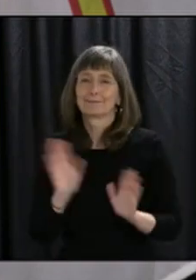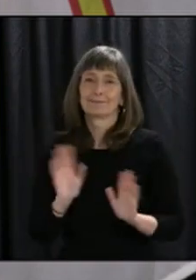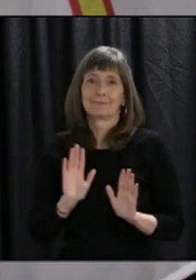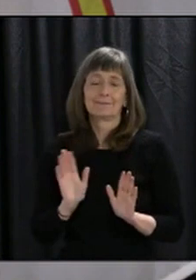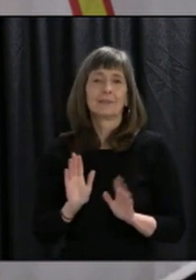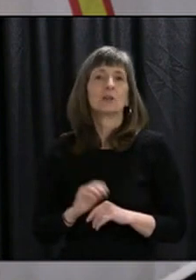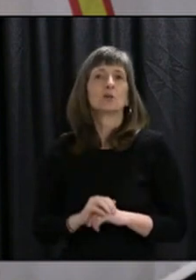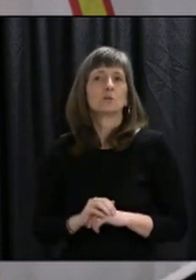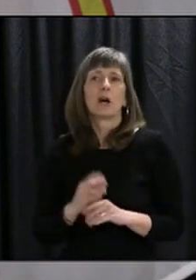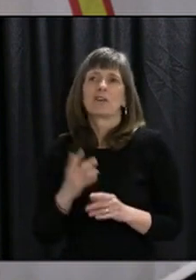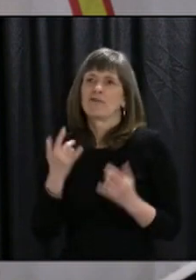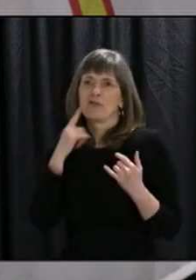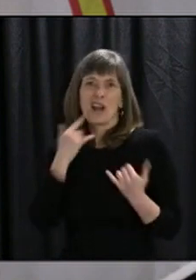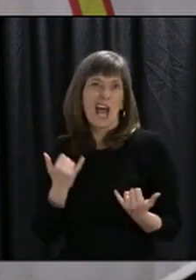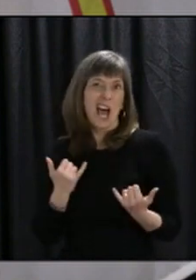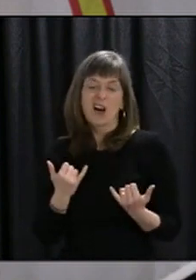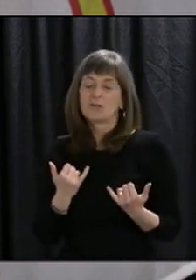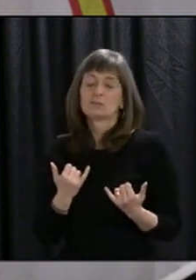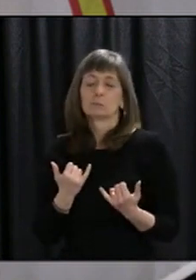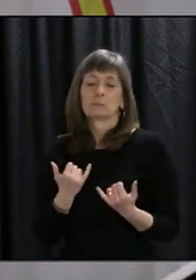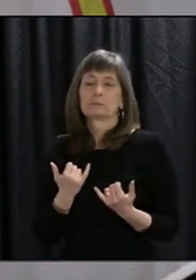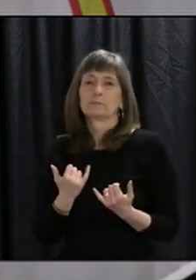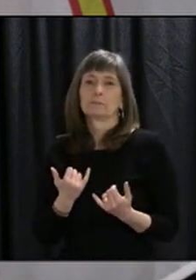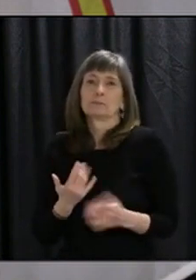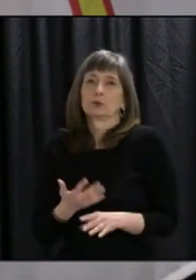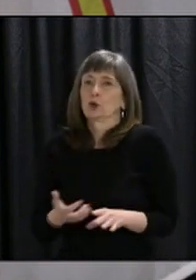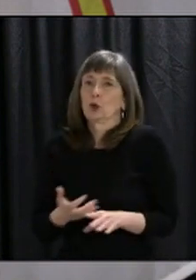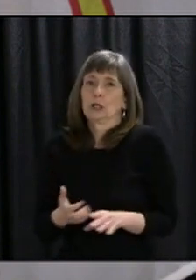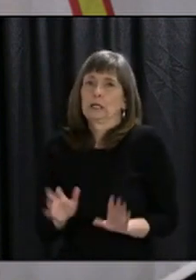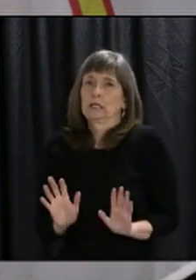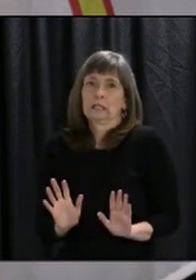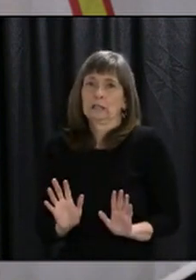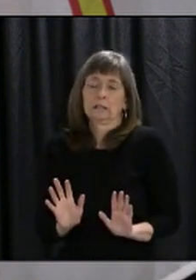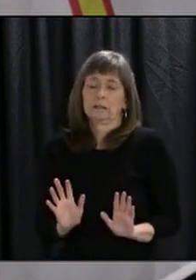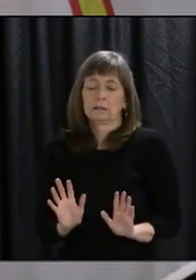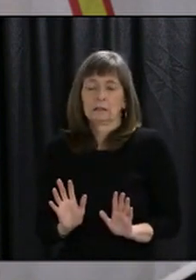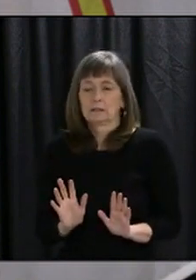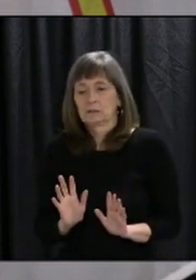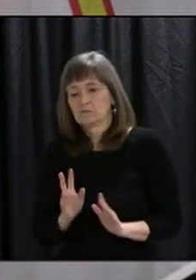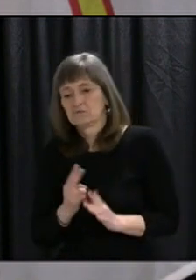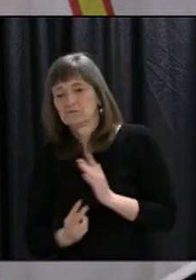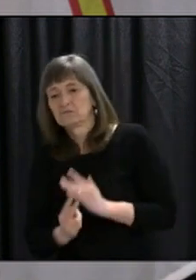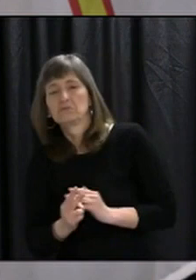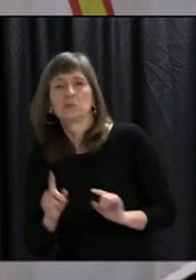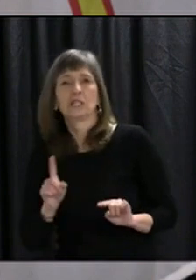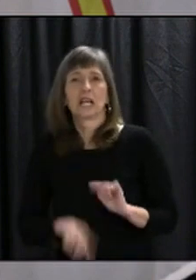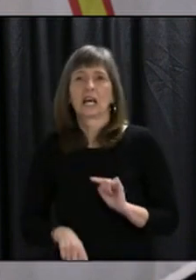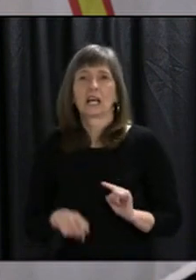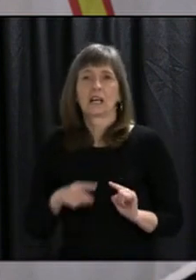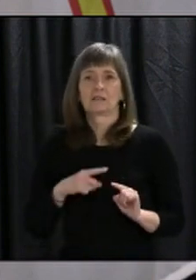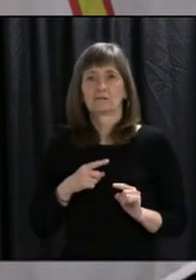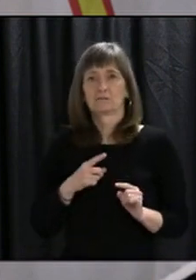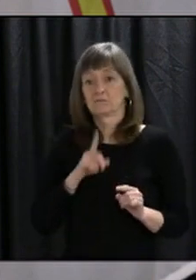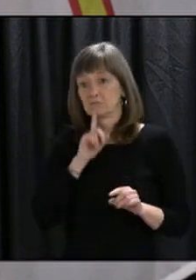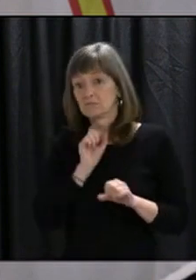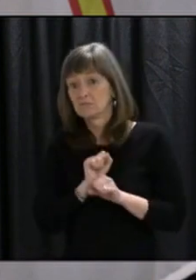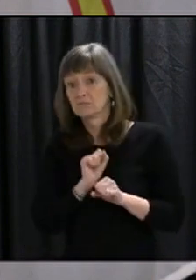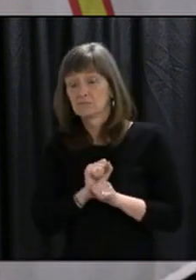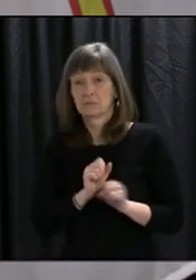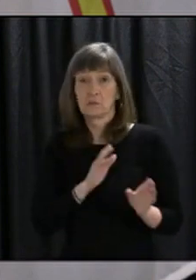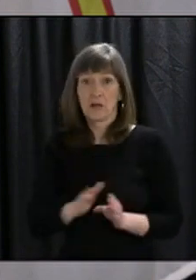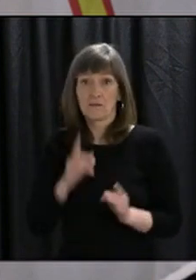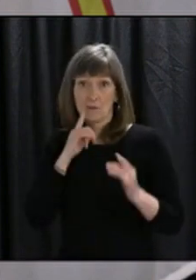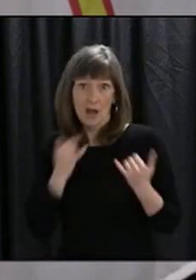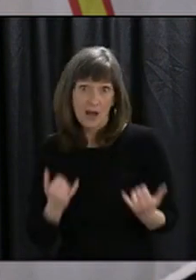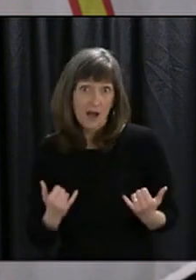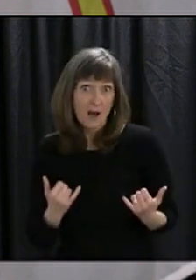But it's real early to tell, given to where we are with the history and the evolution of COVID-19. But the plan right now,